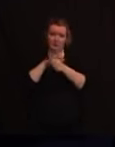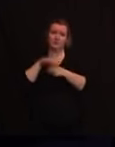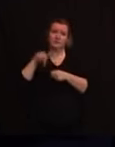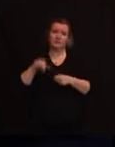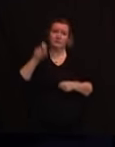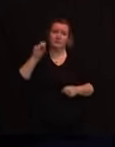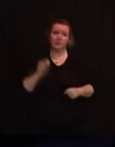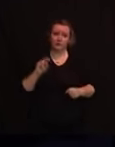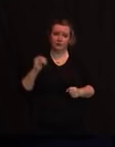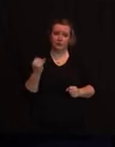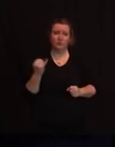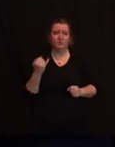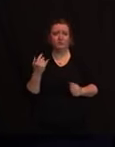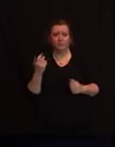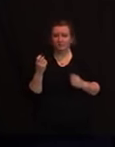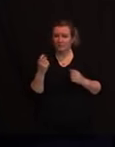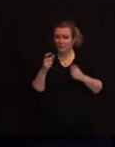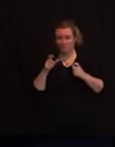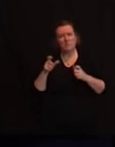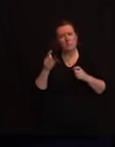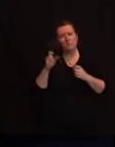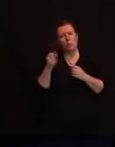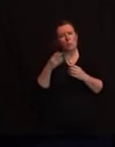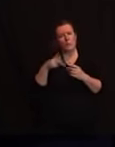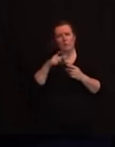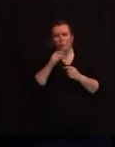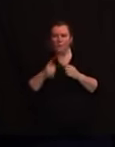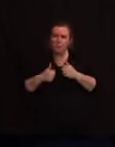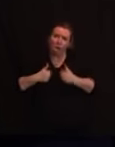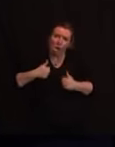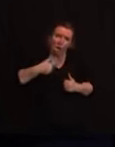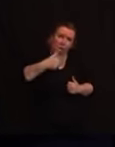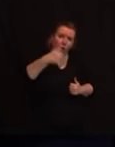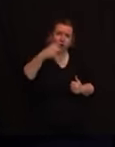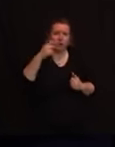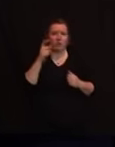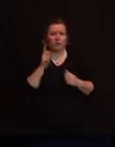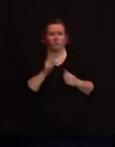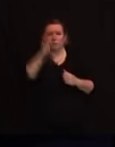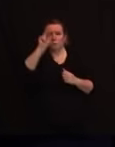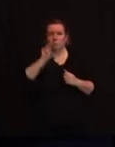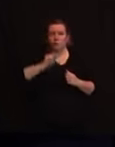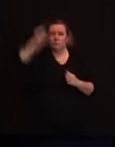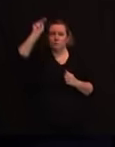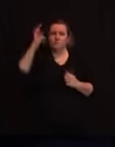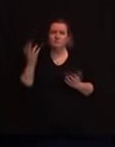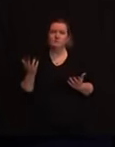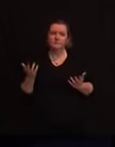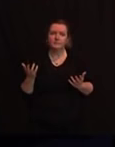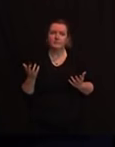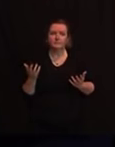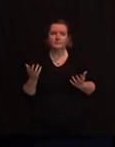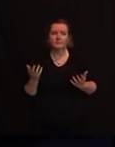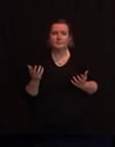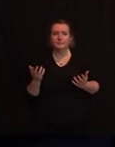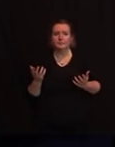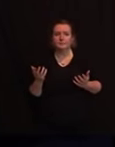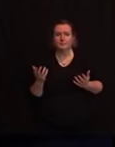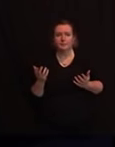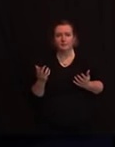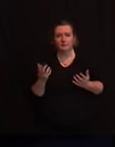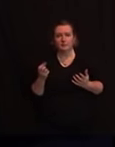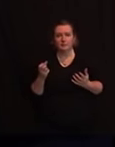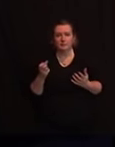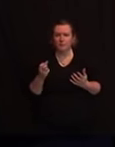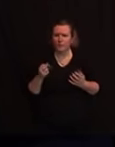to the medical equipment that is necessary. And when we understand that testing isn't just important for us to understand the spread of the virus and the concerns on